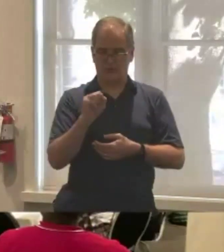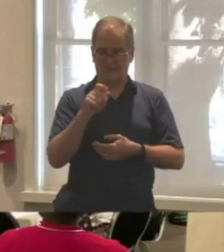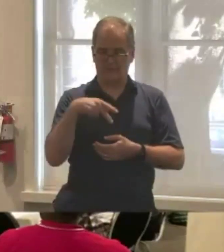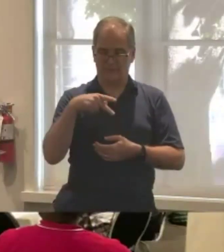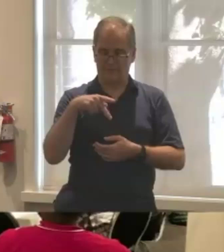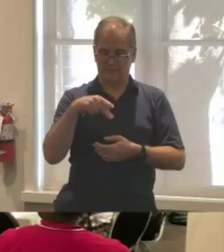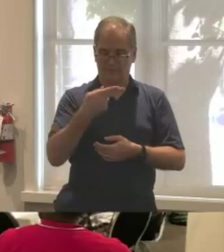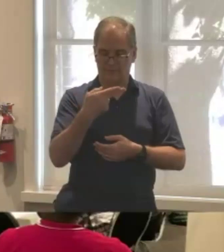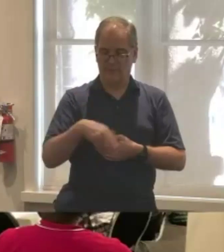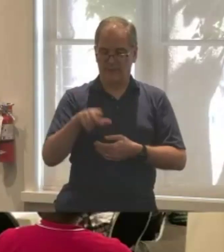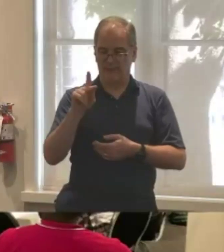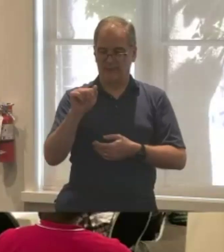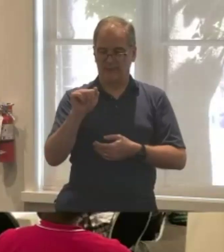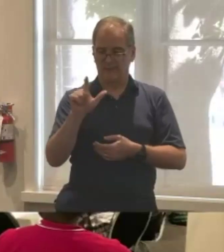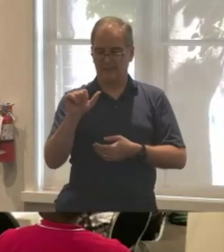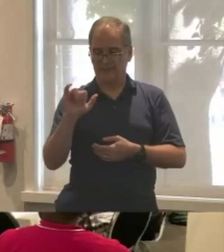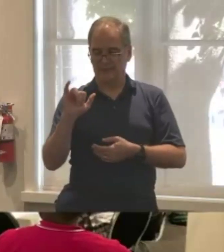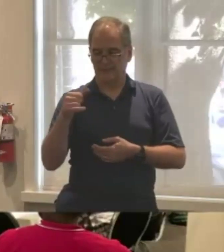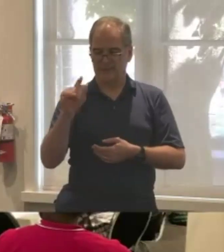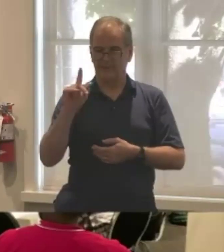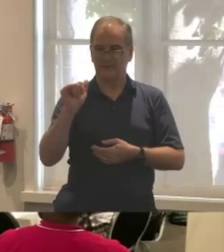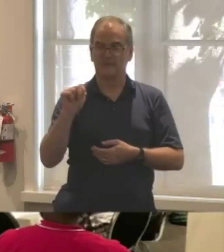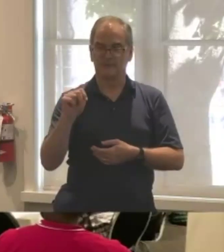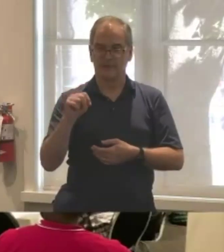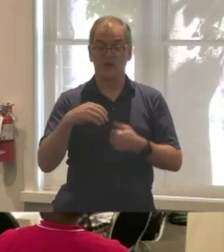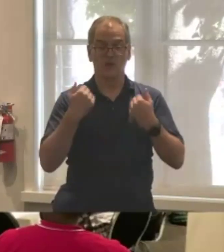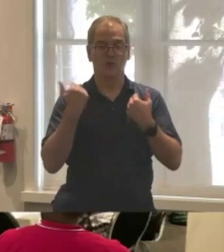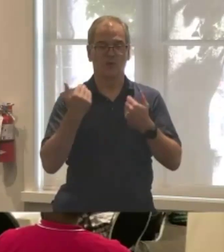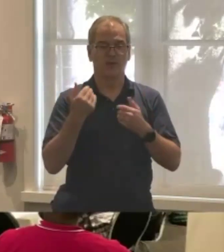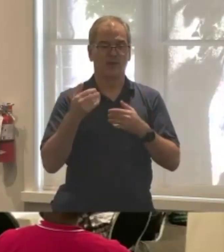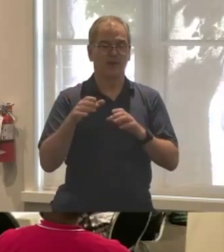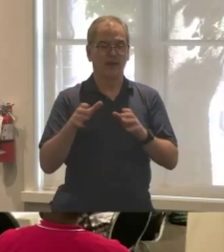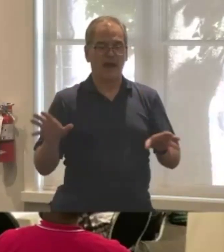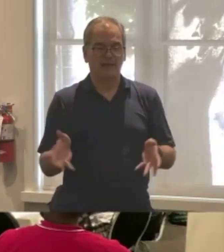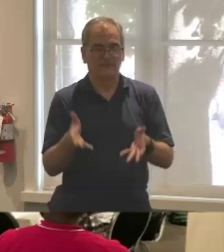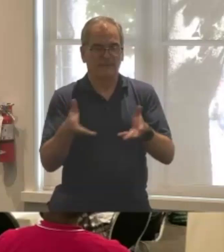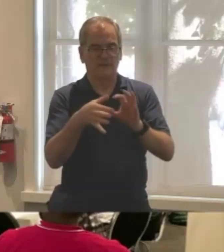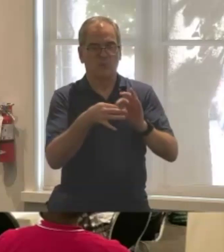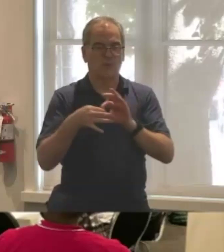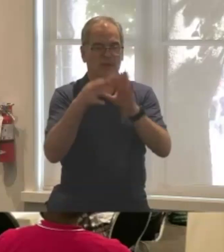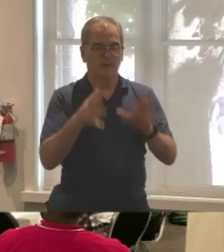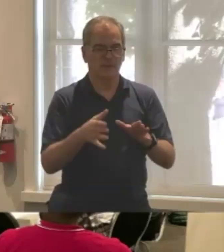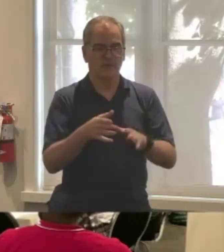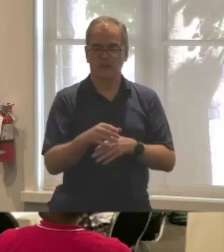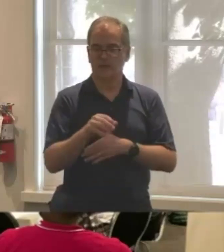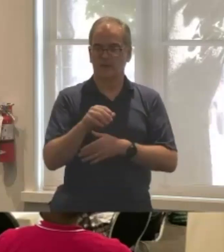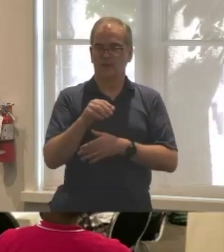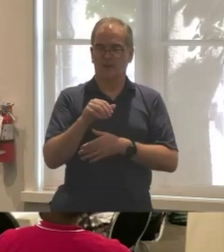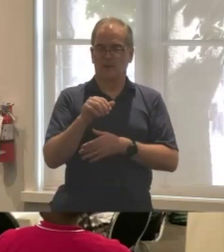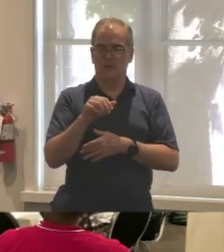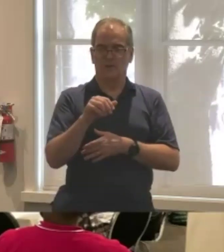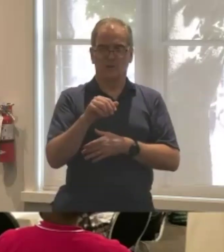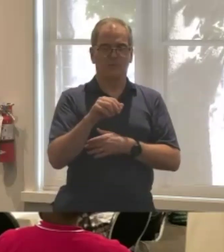Stefan is a youth and access to education coordinator at FCJ Refugee Center and is